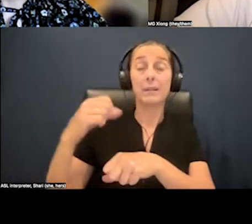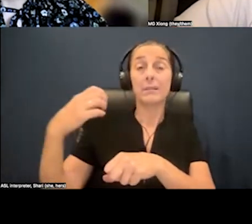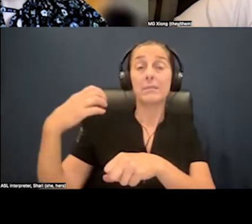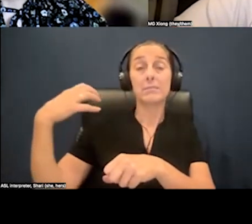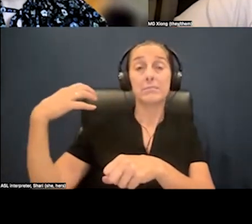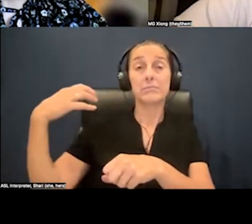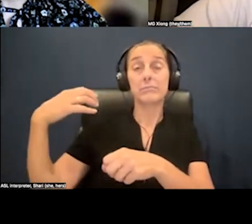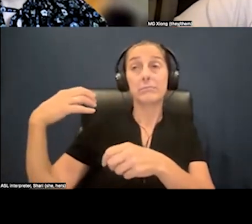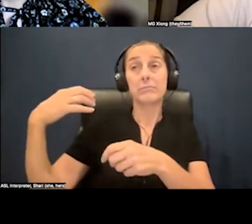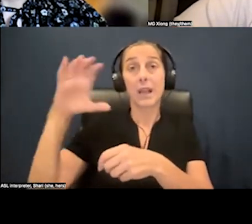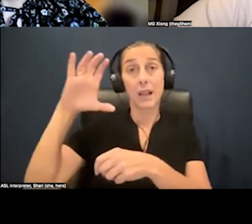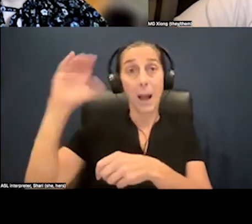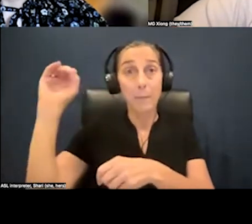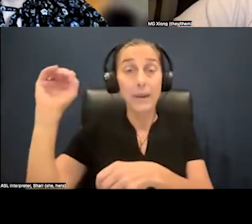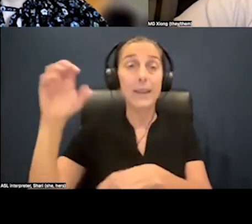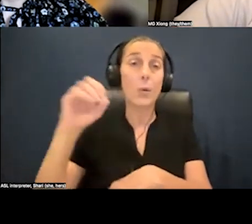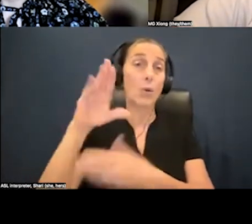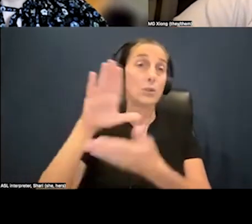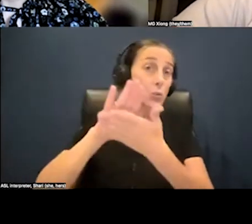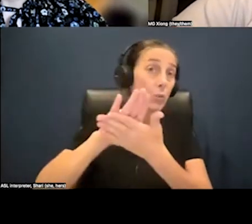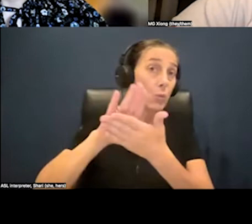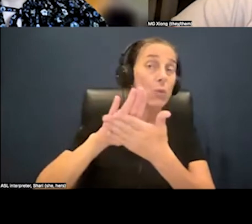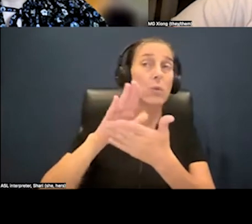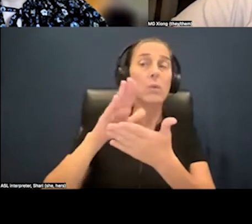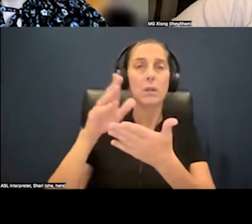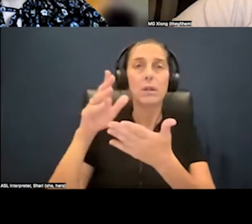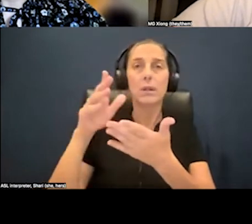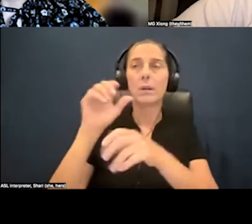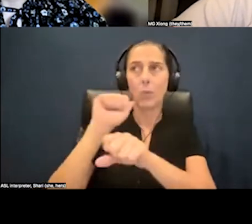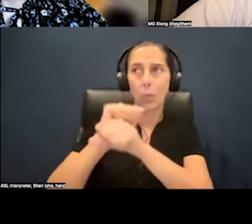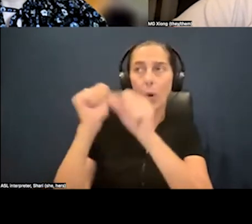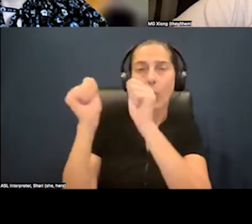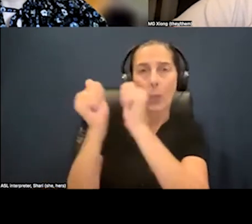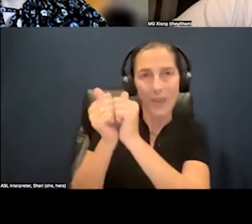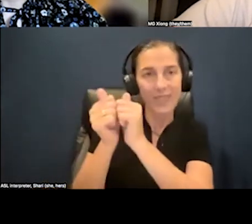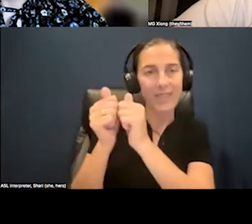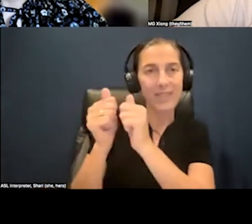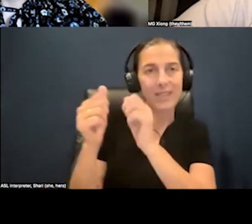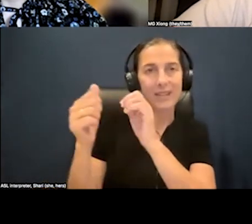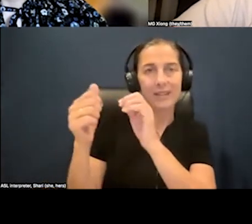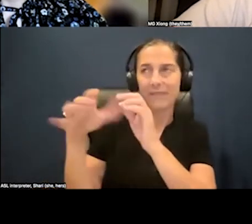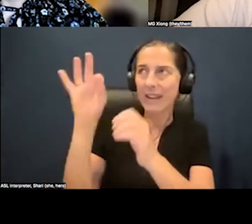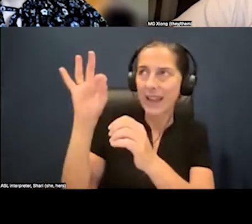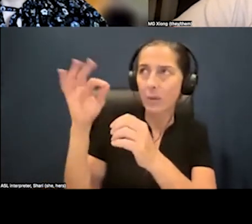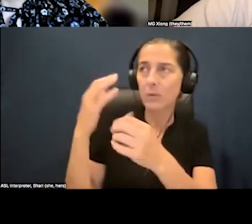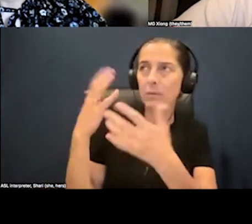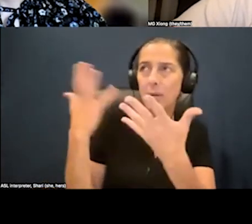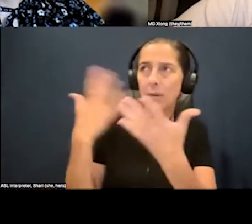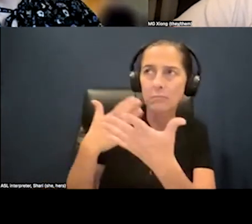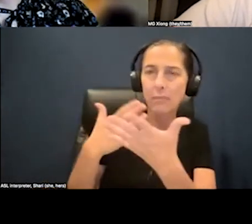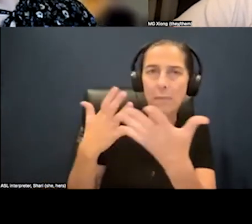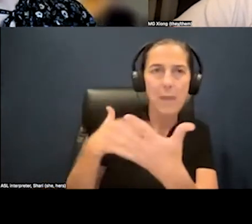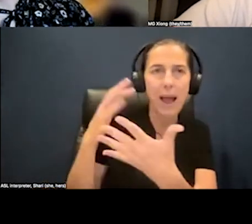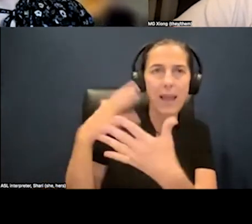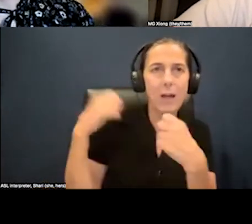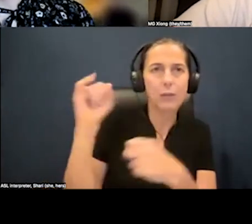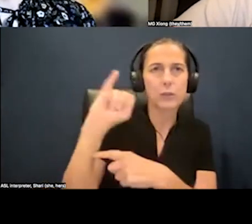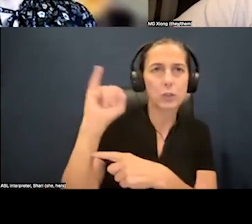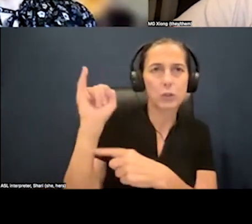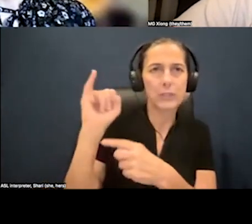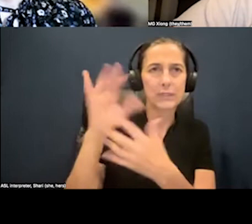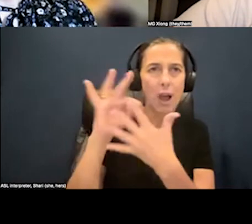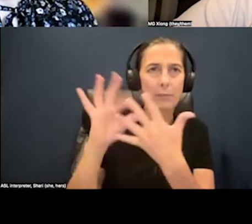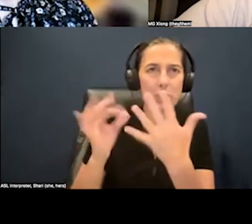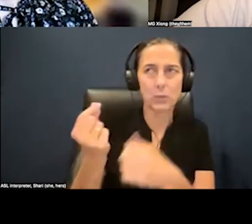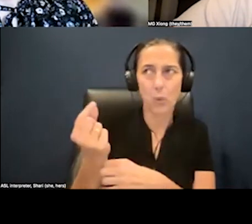to understand what your health insurance options are and what like surgical care or medical